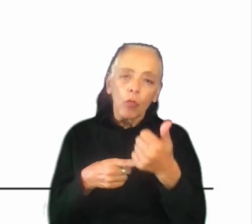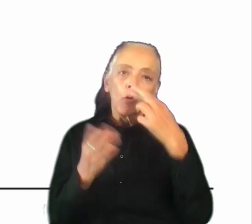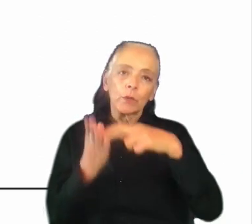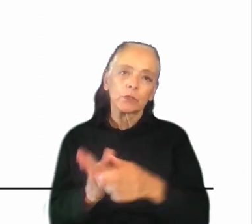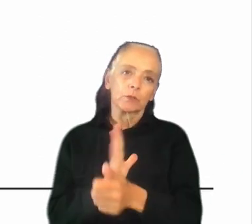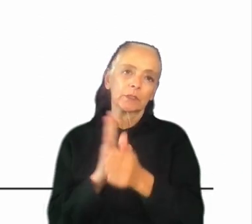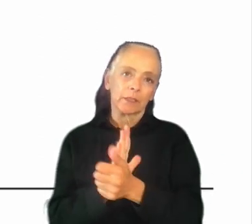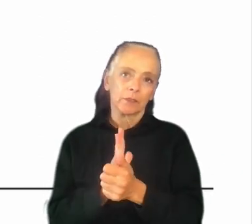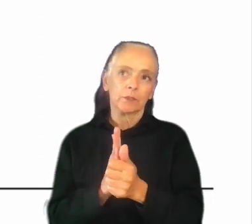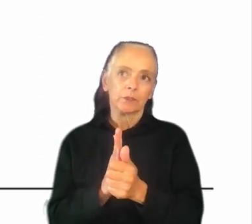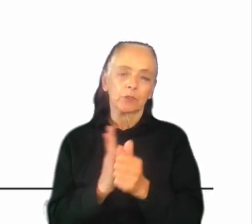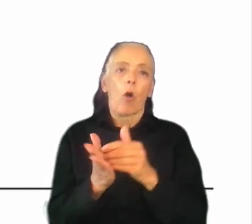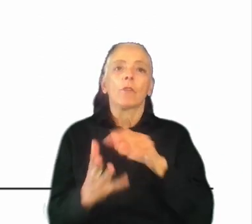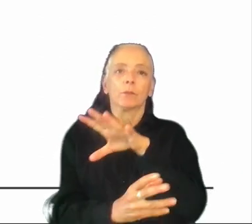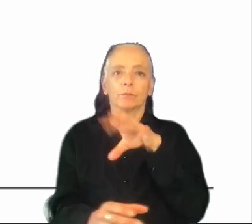research process